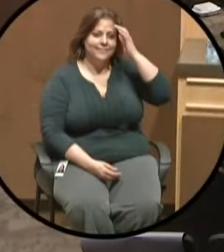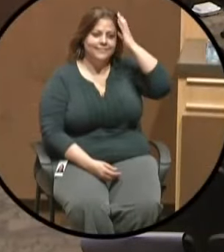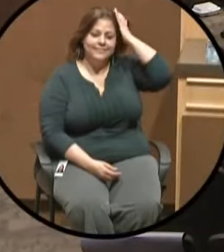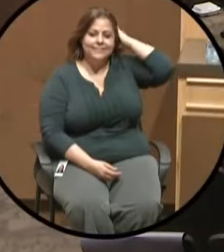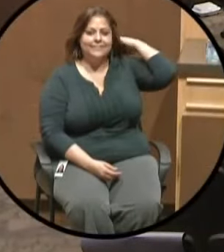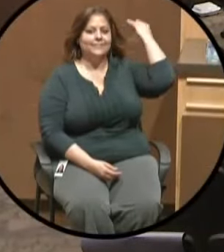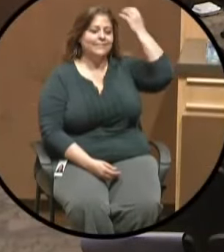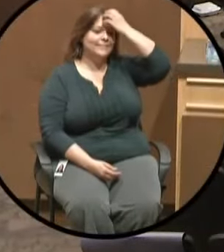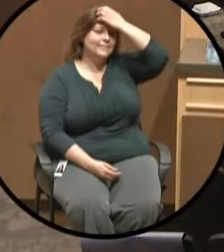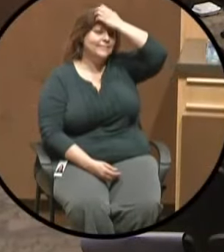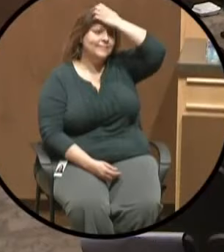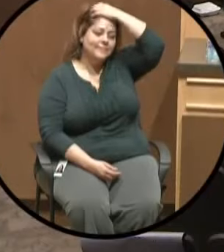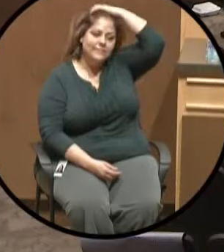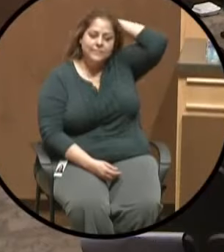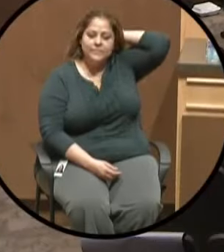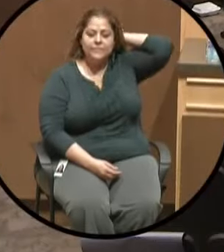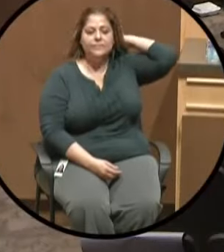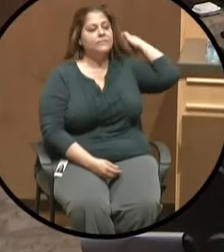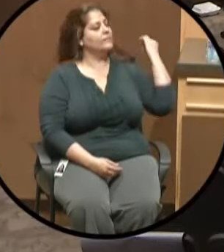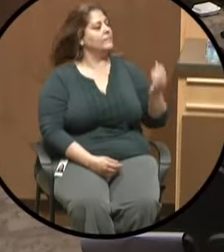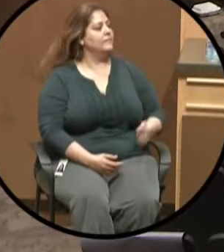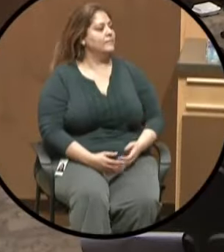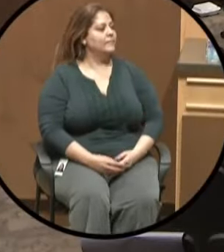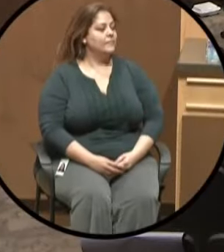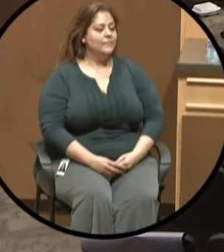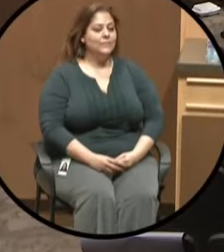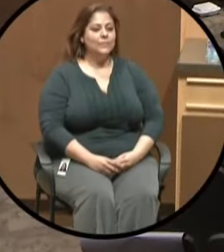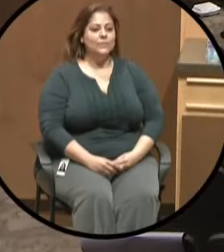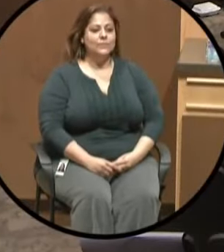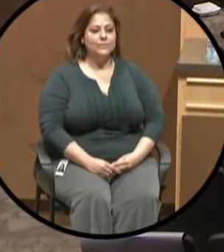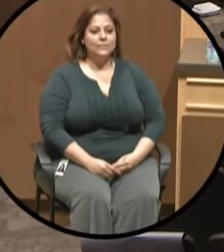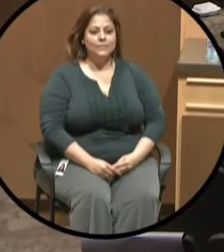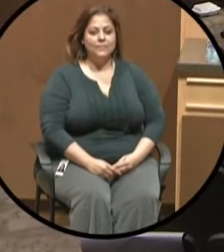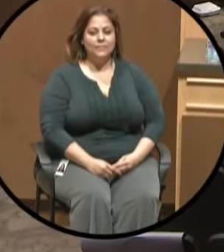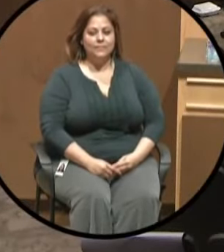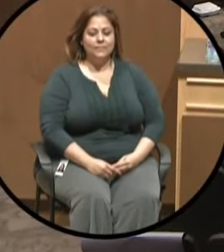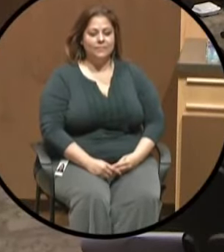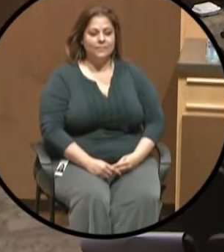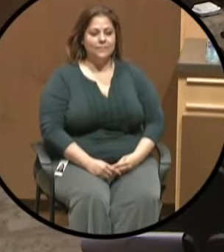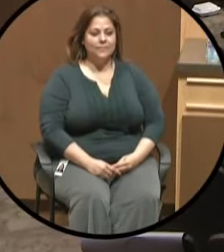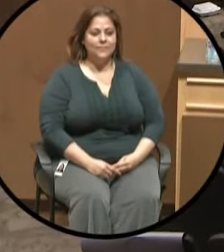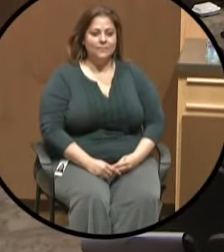count you down, Dr. Jenkins. 5, 4, 3, 2, 1.